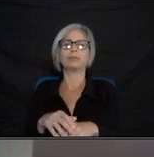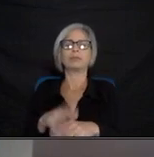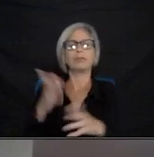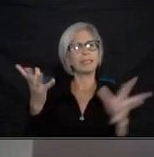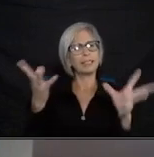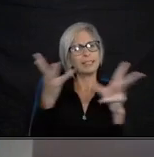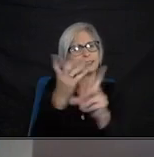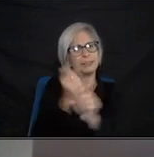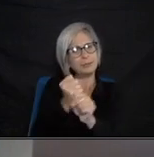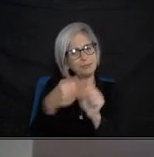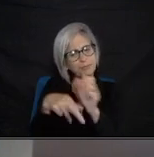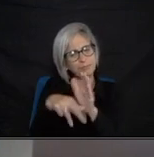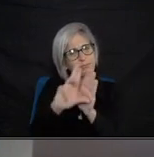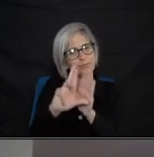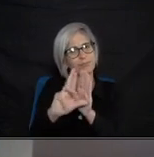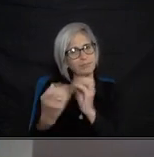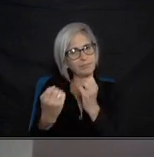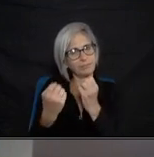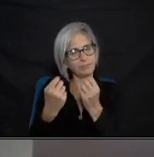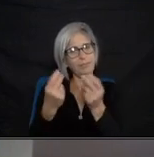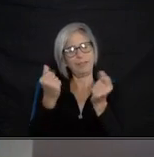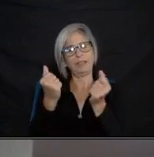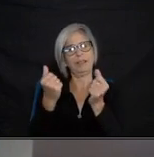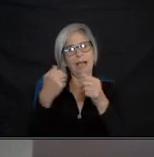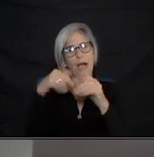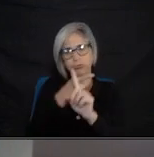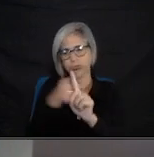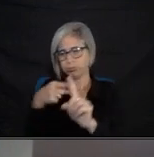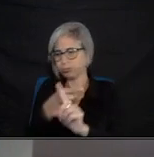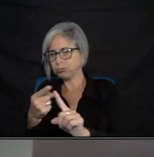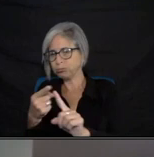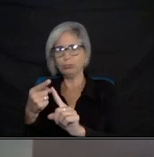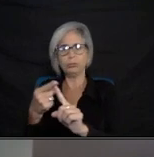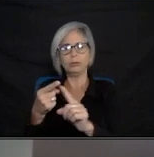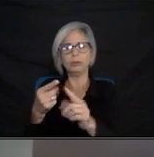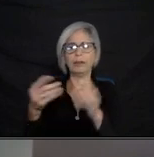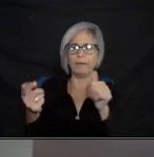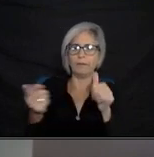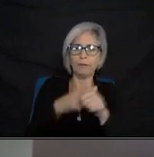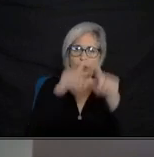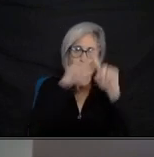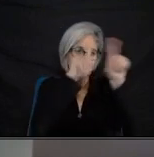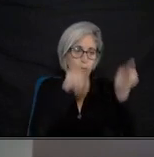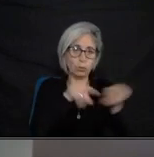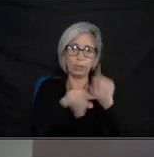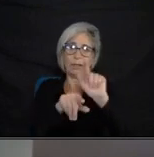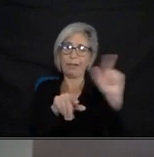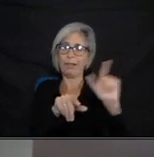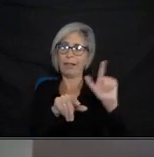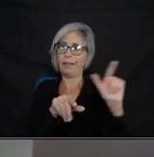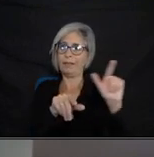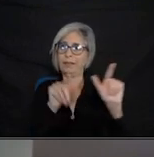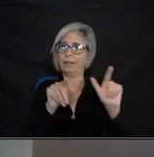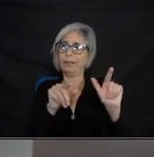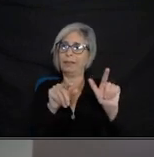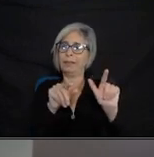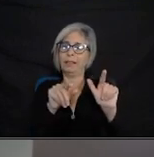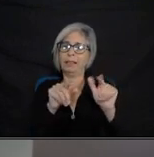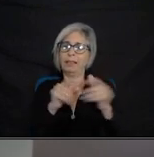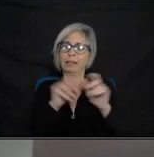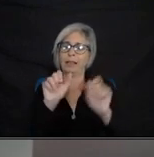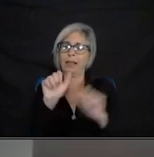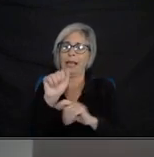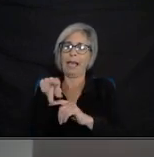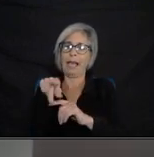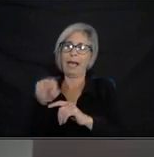quick overview again on how to navigate. The very first screen you see here on the left, that's the splash screen. When you open up the app, that's